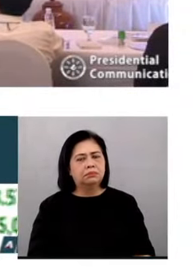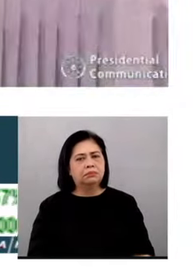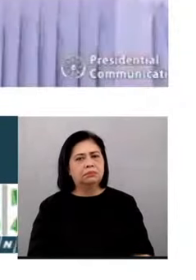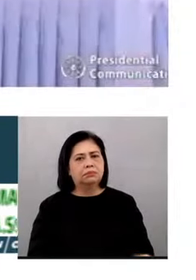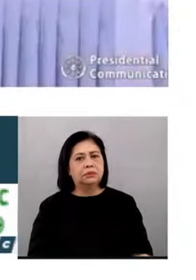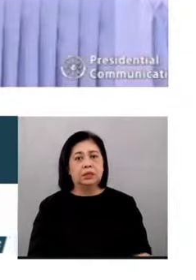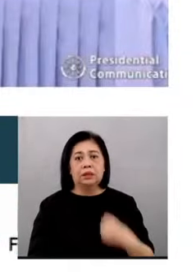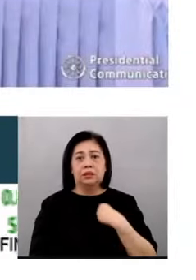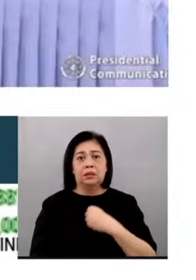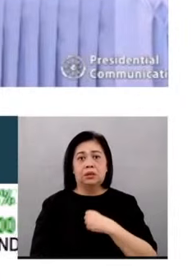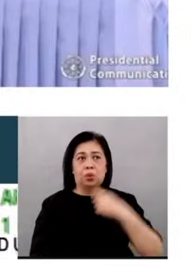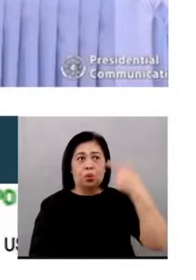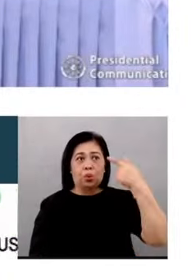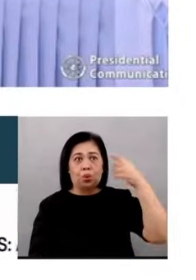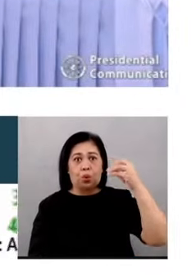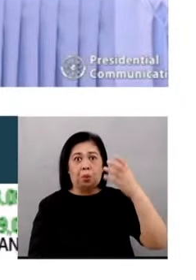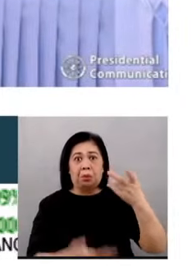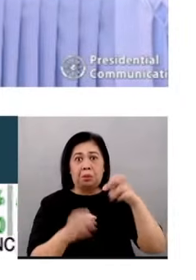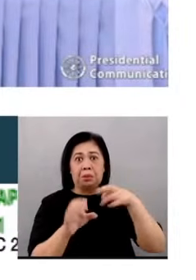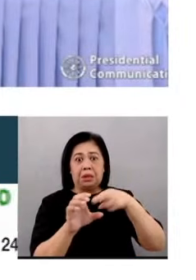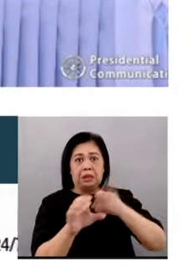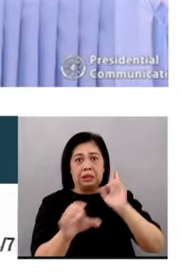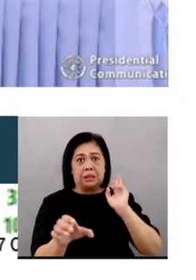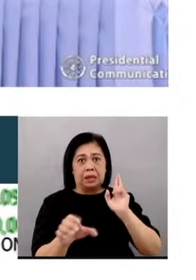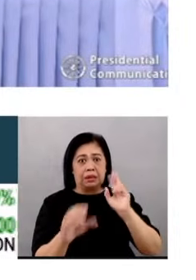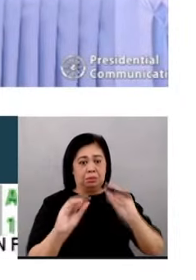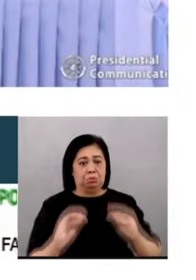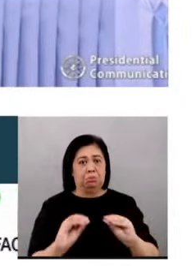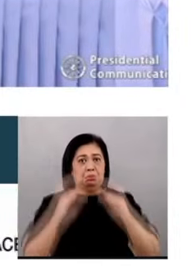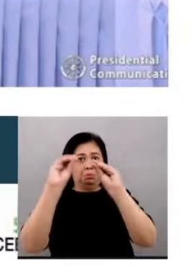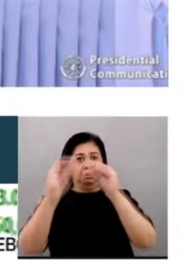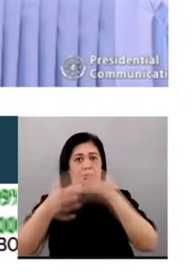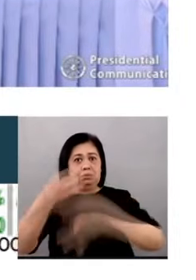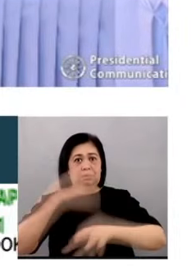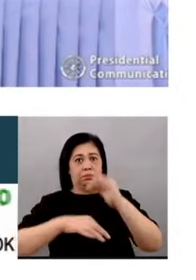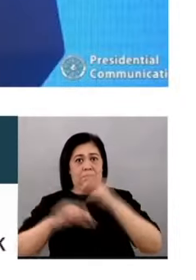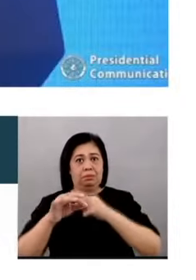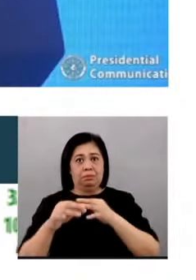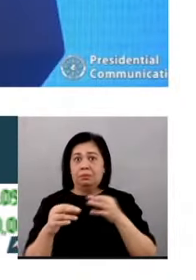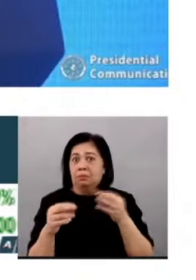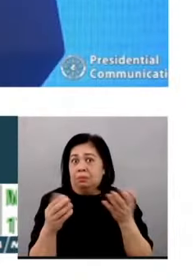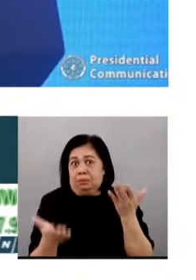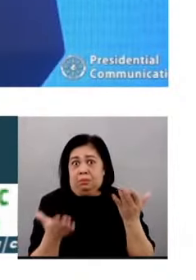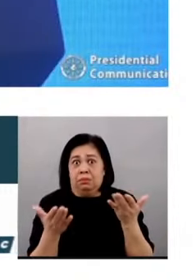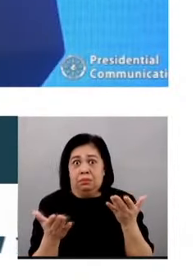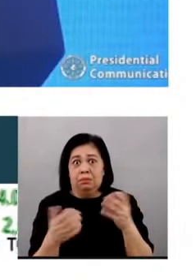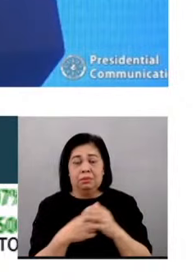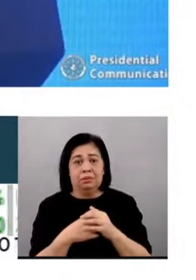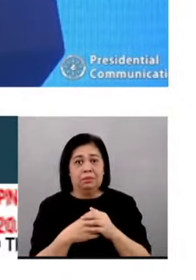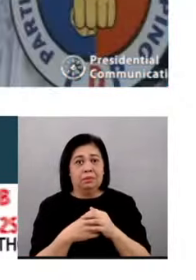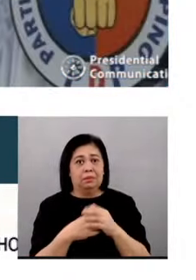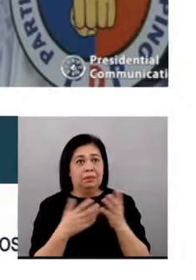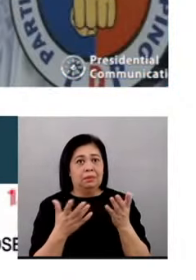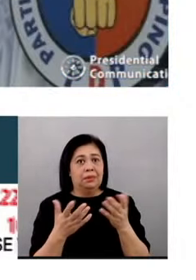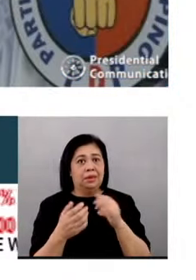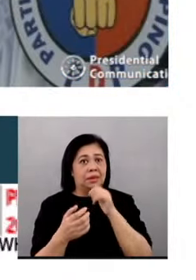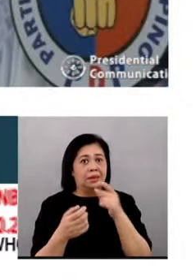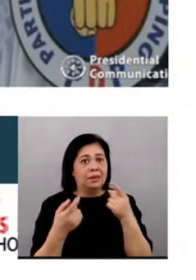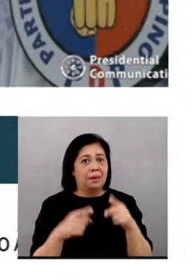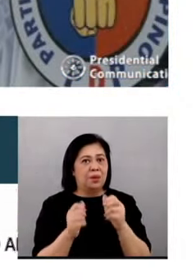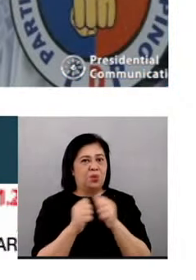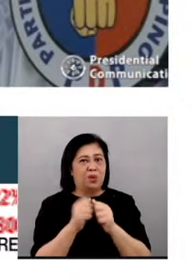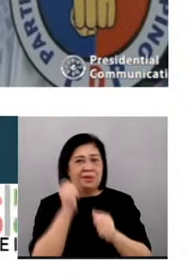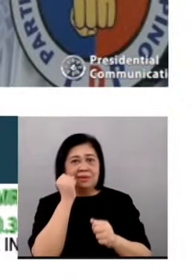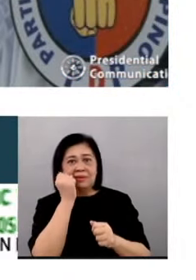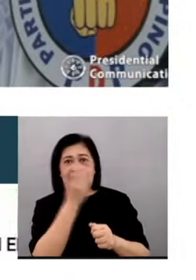Senator Go would resign to let the president take over. That's not unlikely. That's not gonna happen for sure with Sara